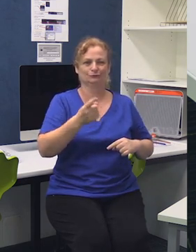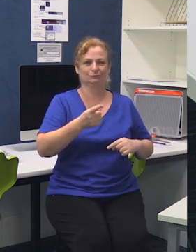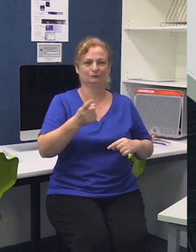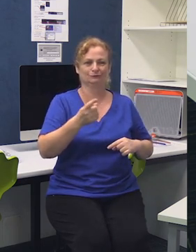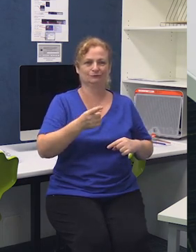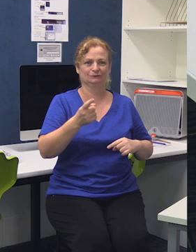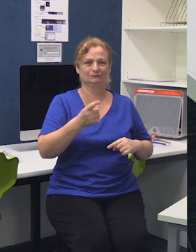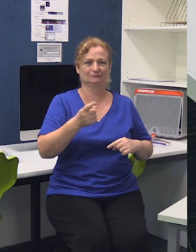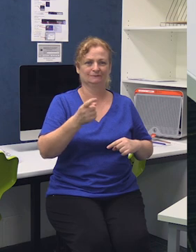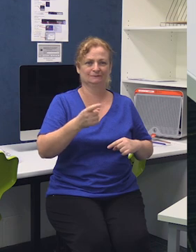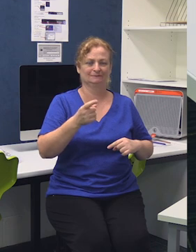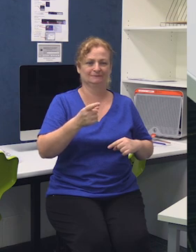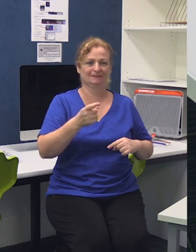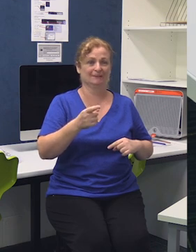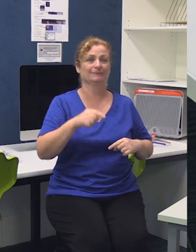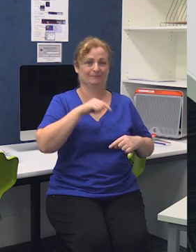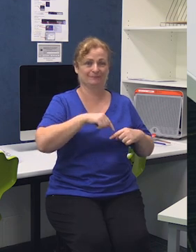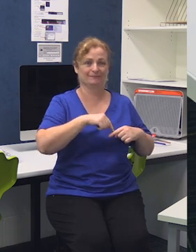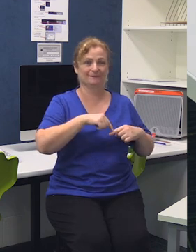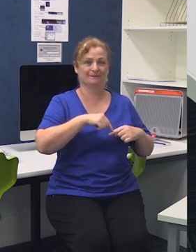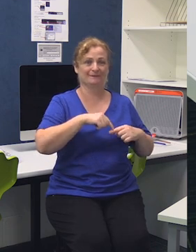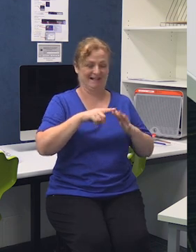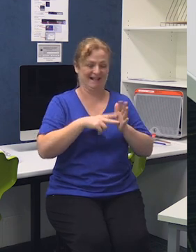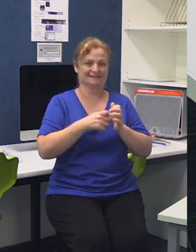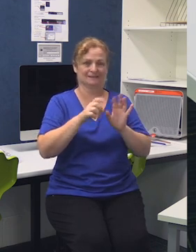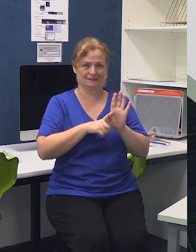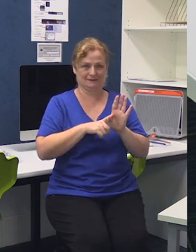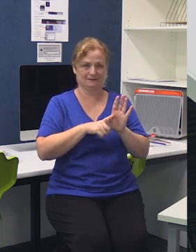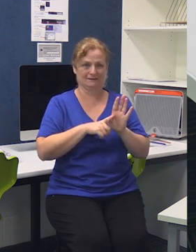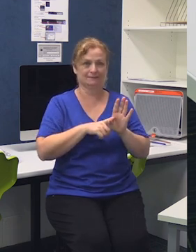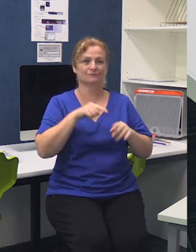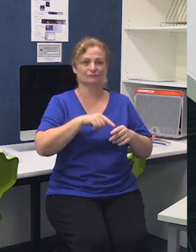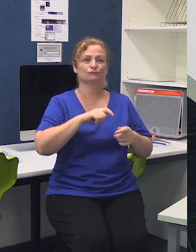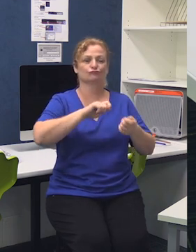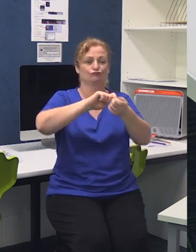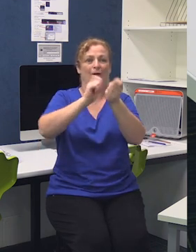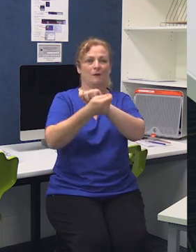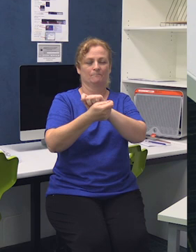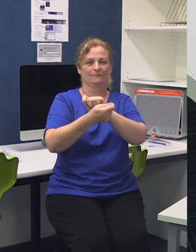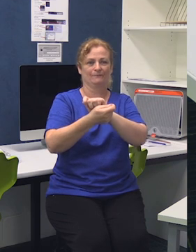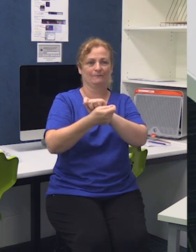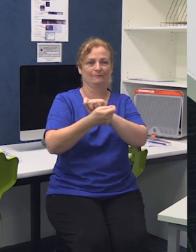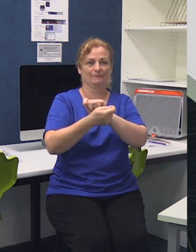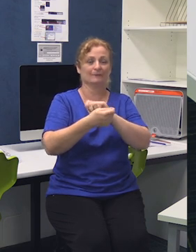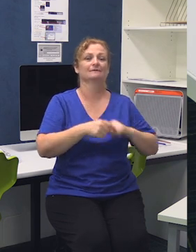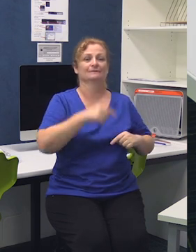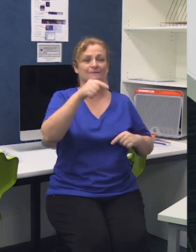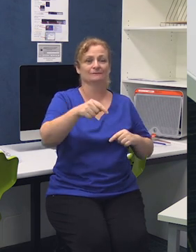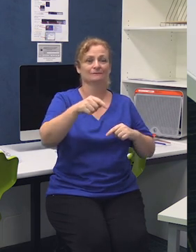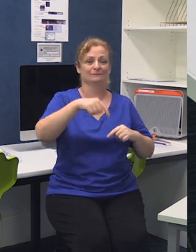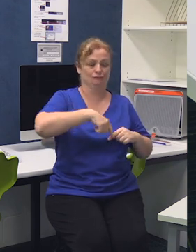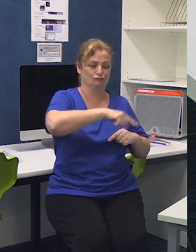And we've got the energy being transformed and then